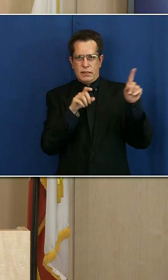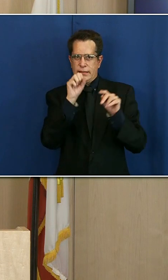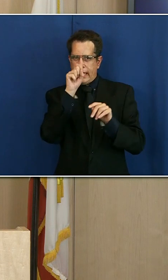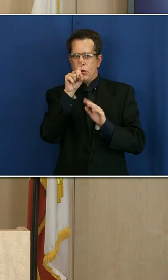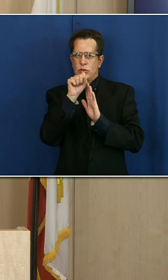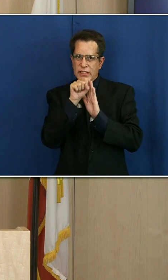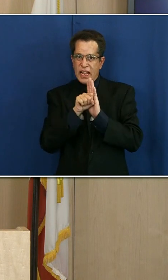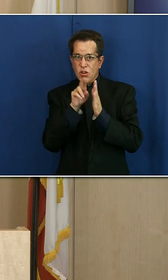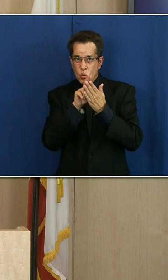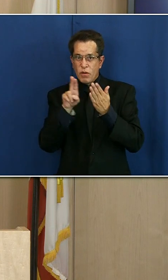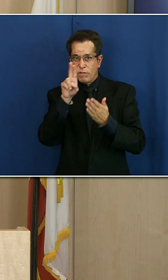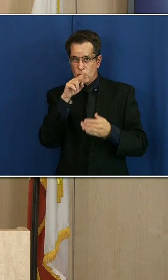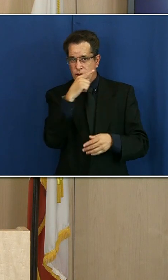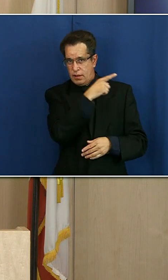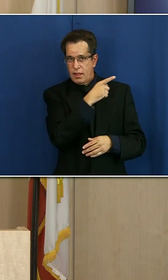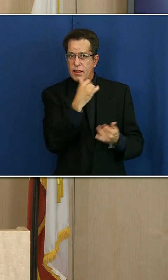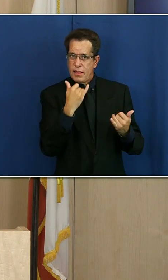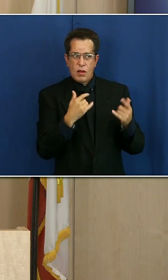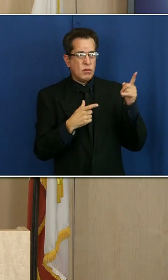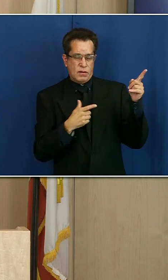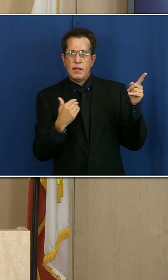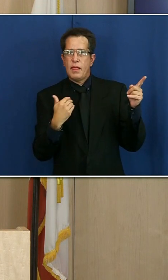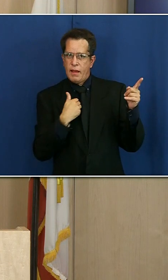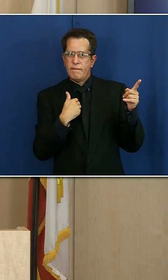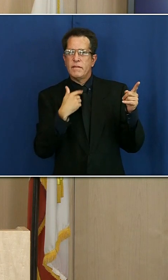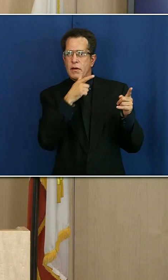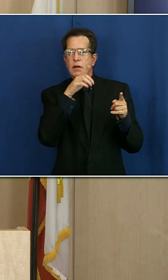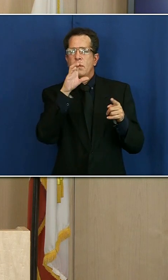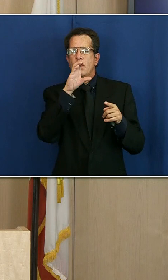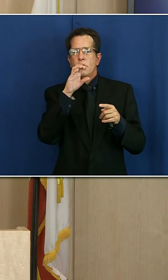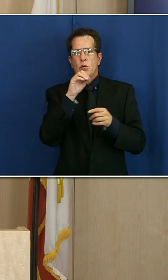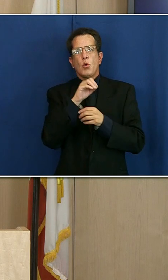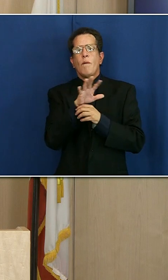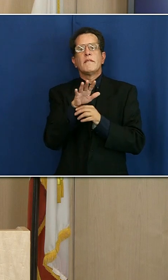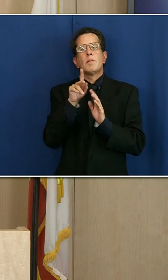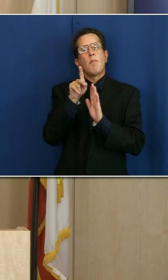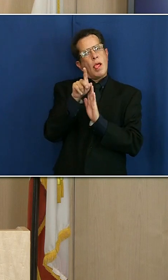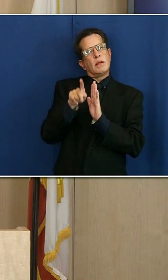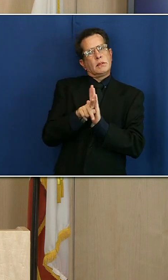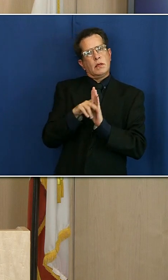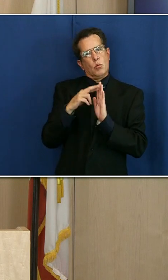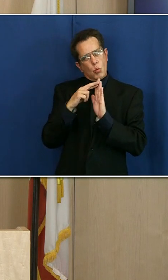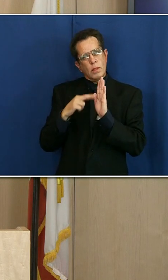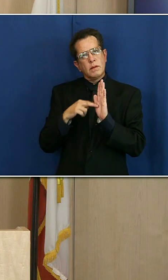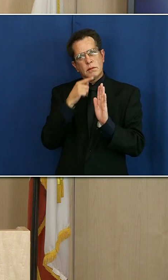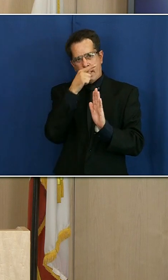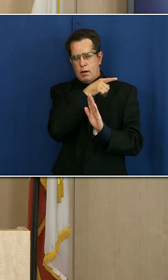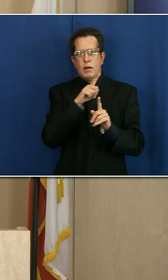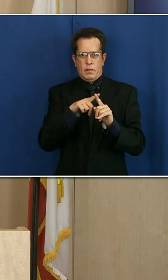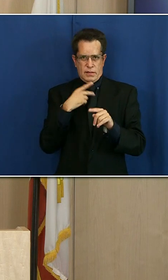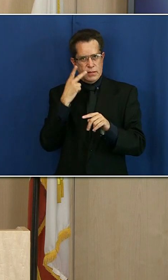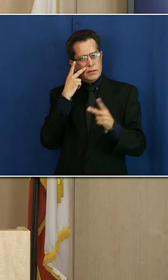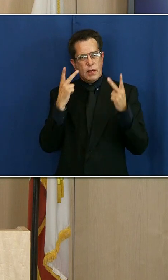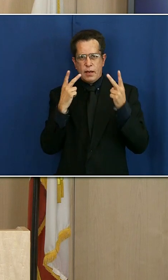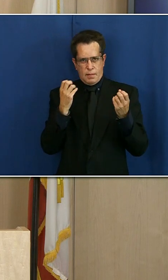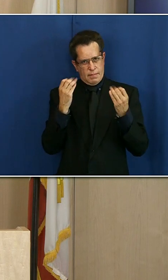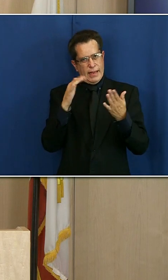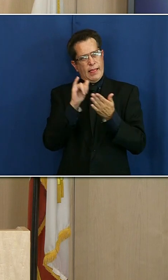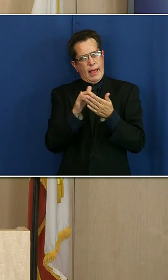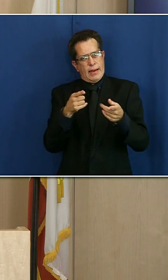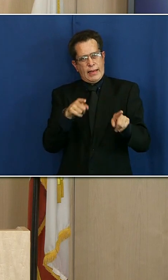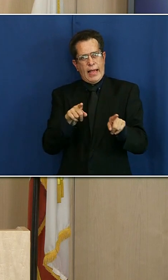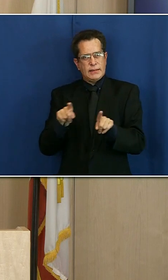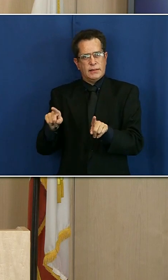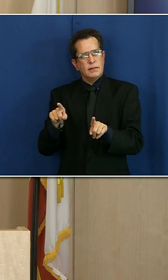as you mentioned, the university has a proactive student COVID policy, but the presumption is that many of these cases are